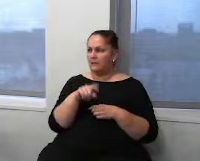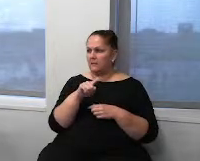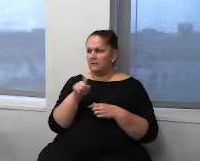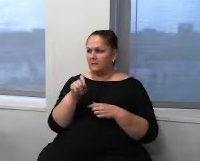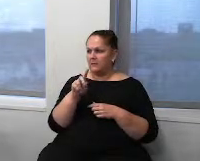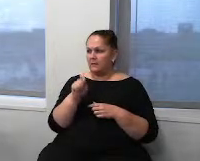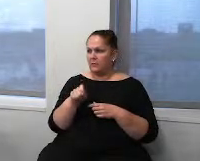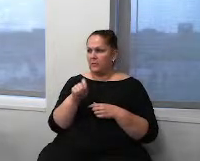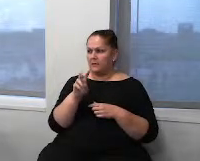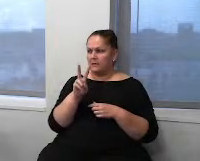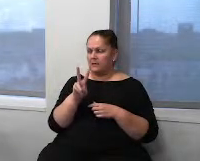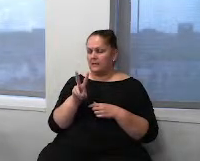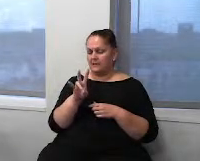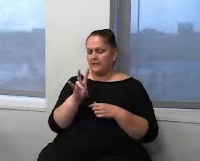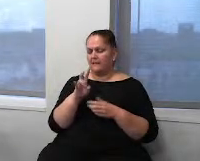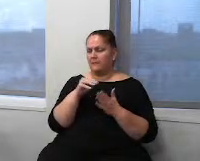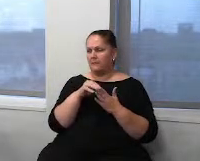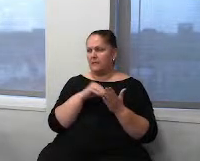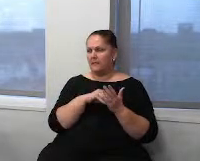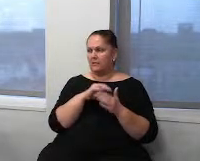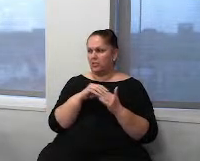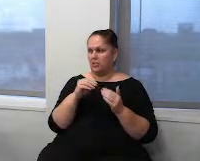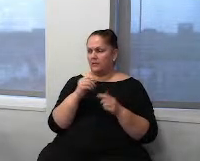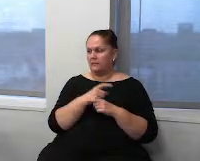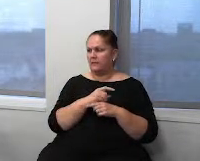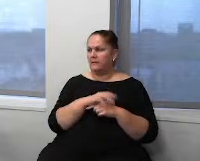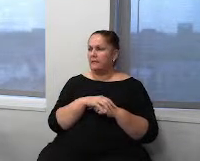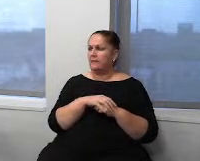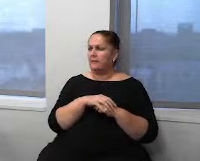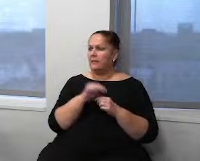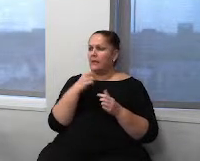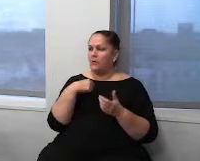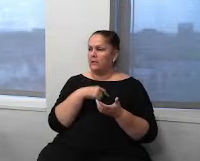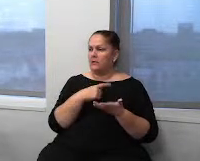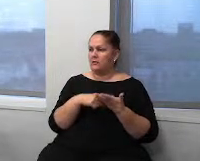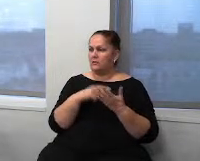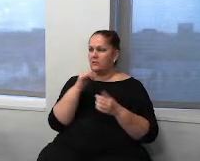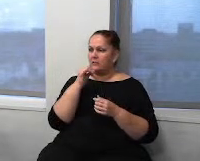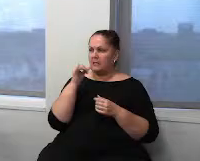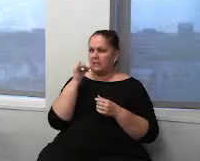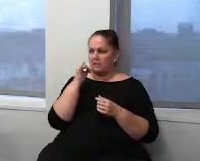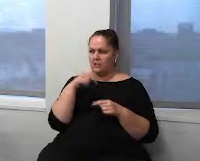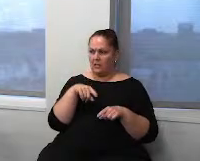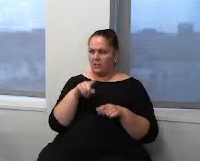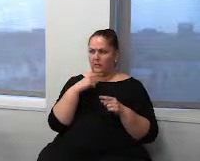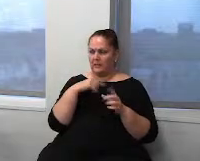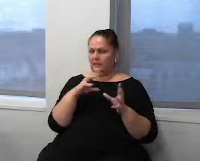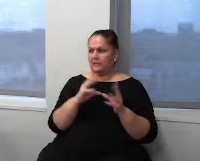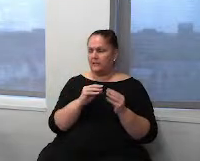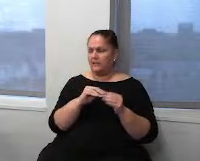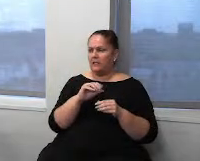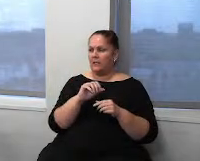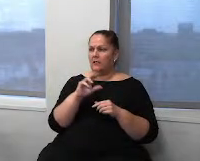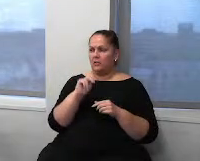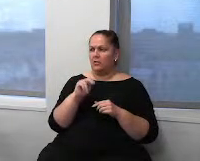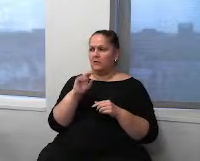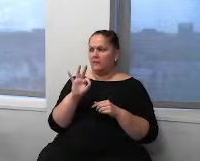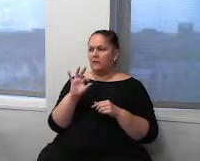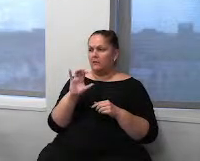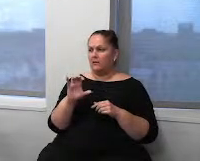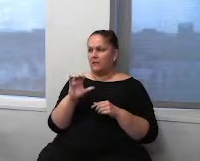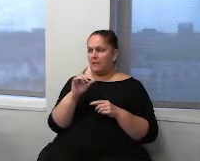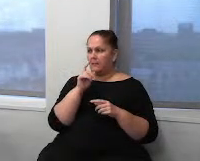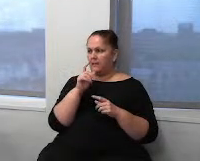for $20.7 million, right? Yes. And as we've discussed yesterday and throughout this hearing,